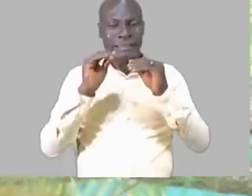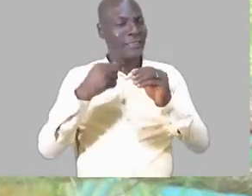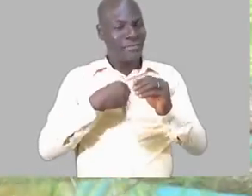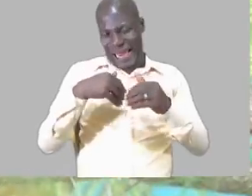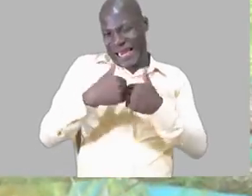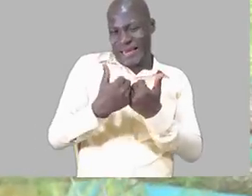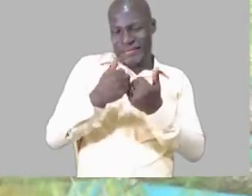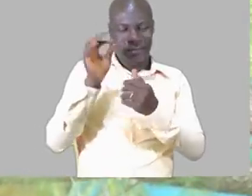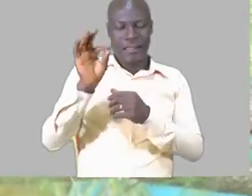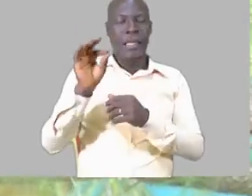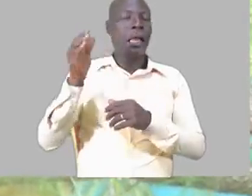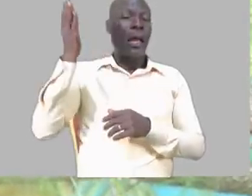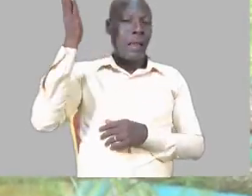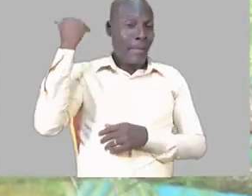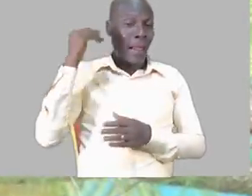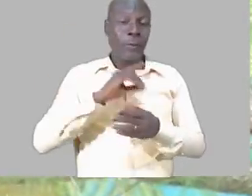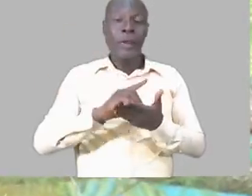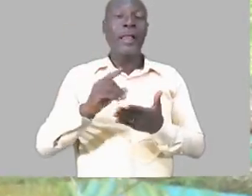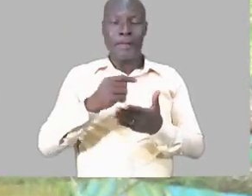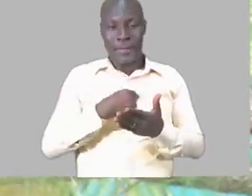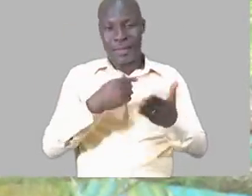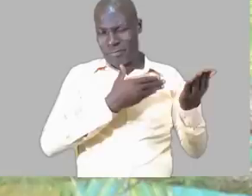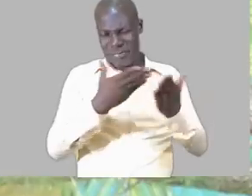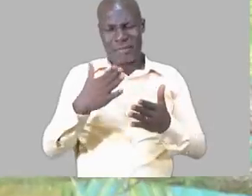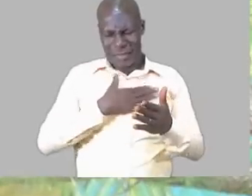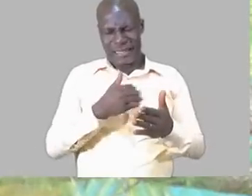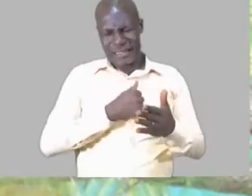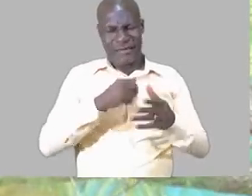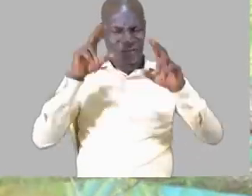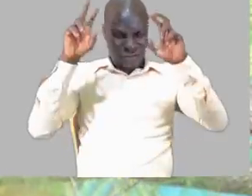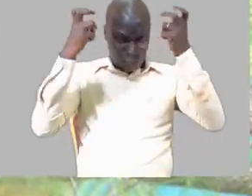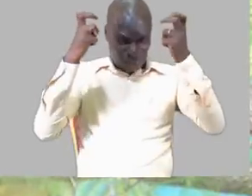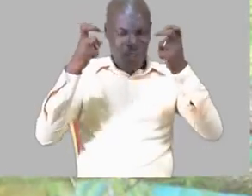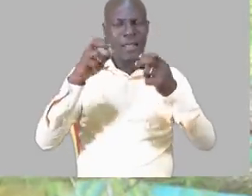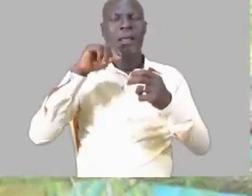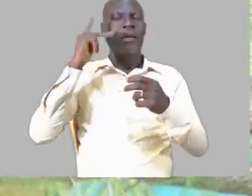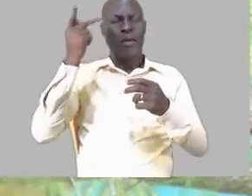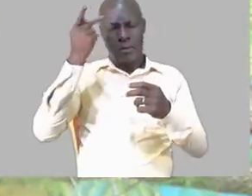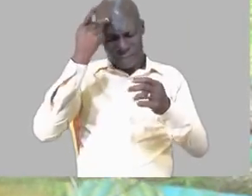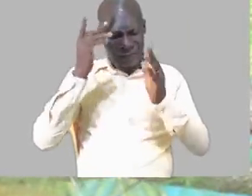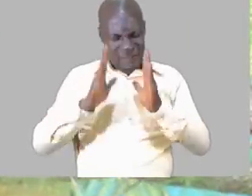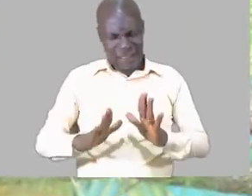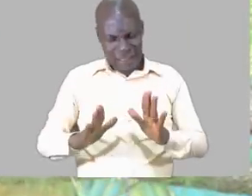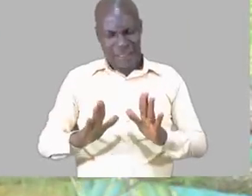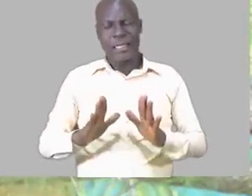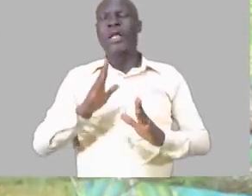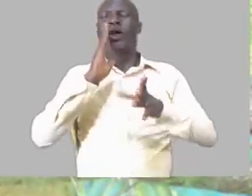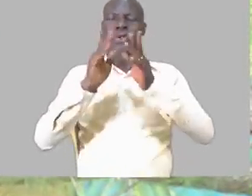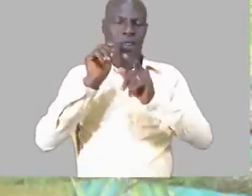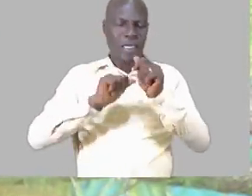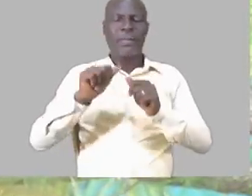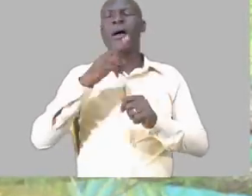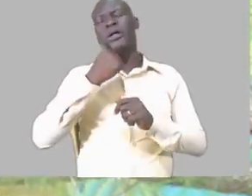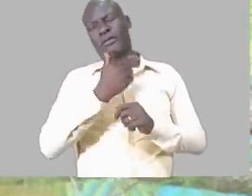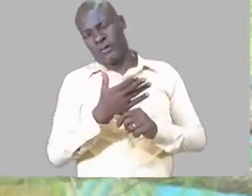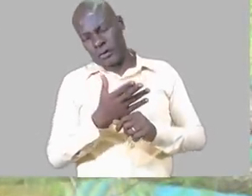famra last week no nyo na aka topic ya me famra wo na me dikan aka politicians e ho asem na me dikan aka asofo e ho